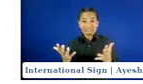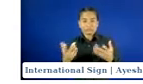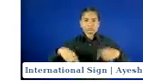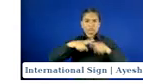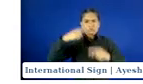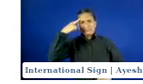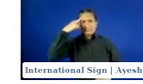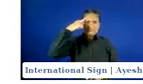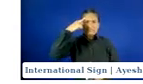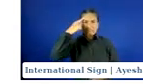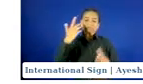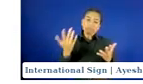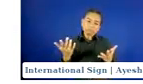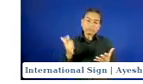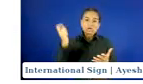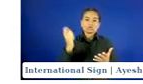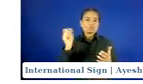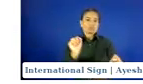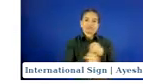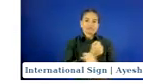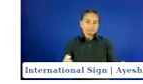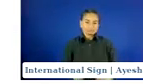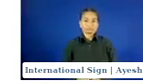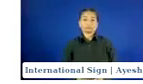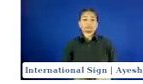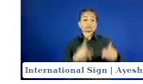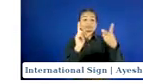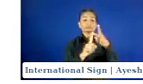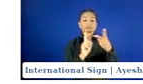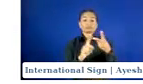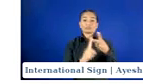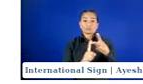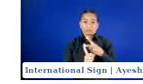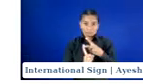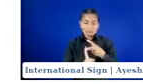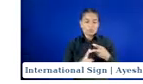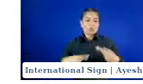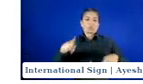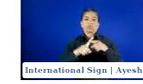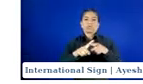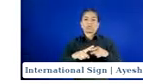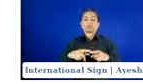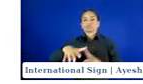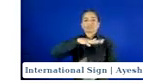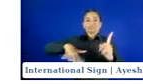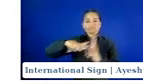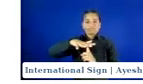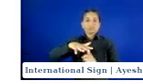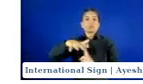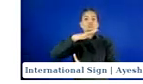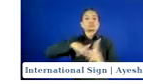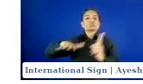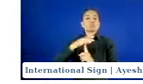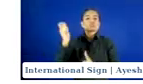insurance. Despite higher coverage rate, only 15 of women aged